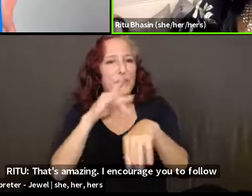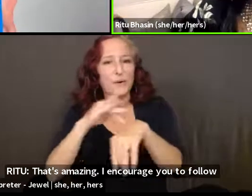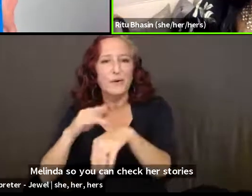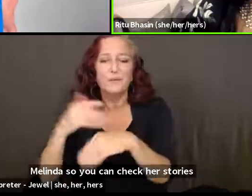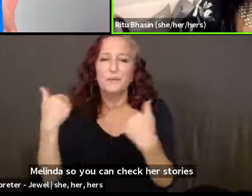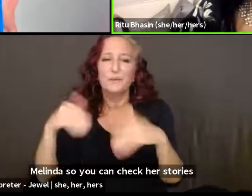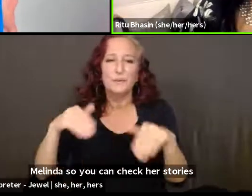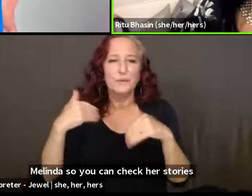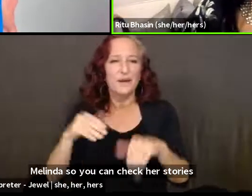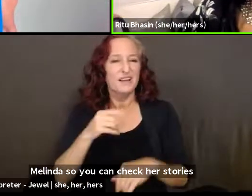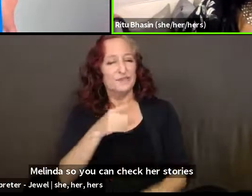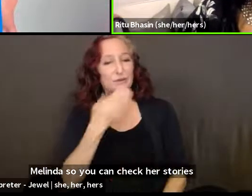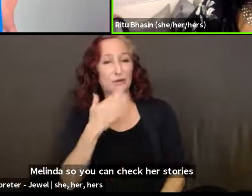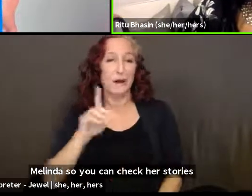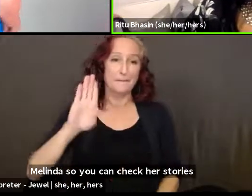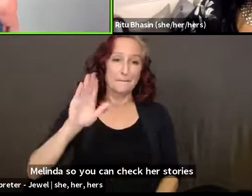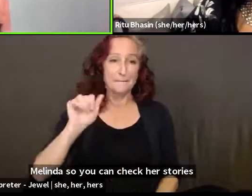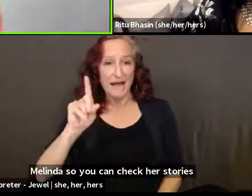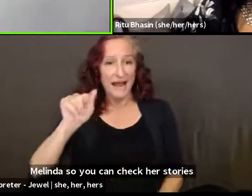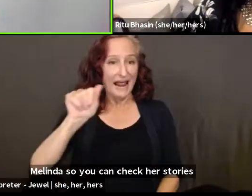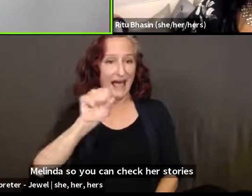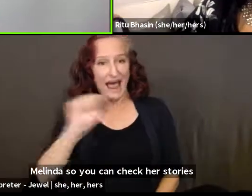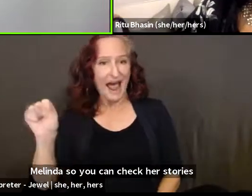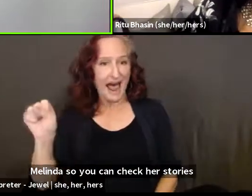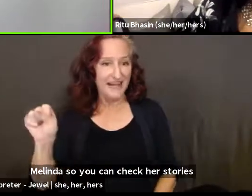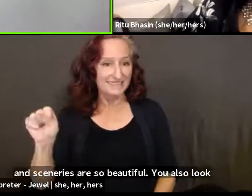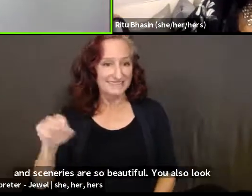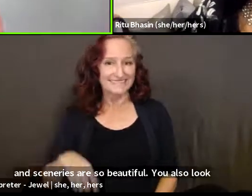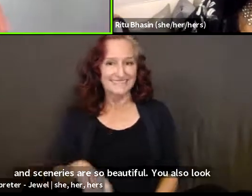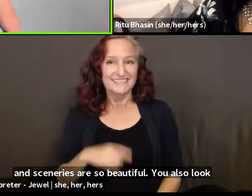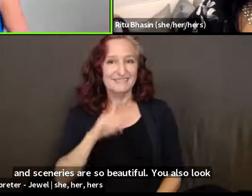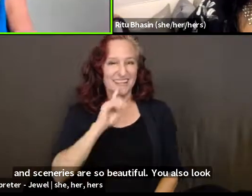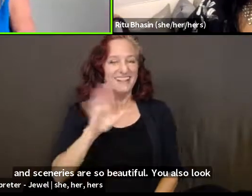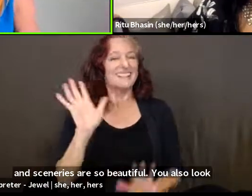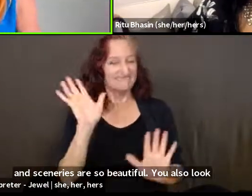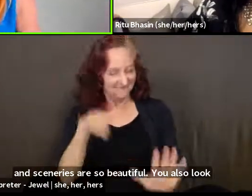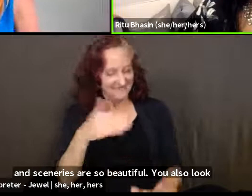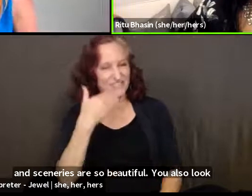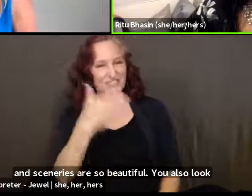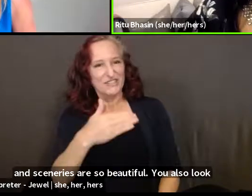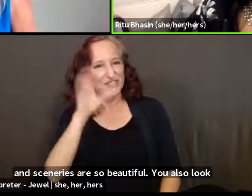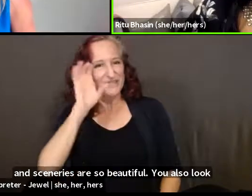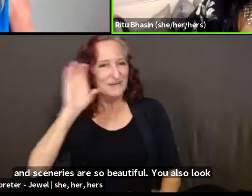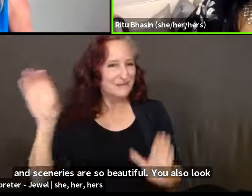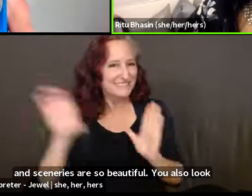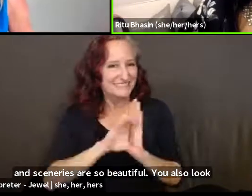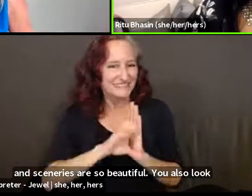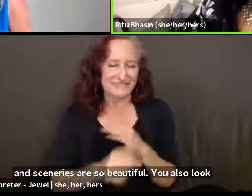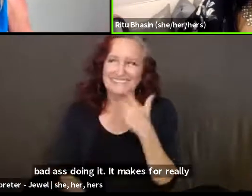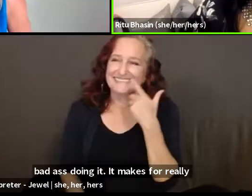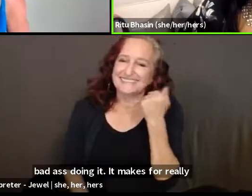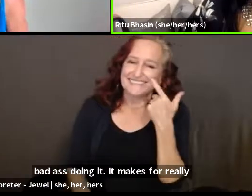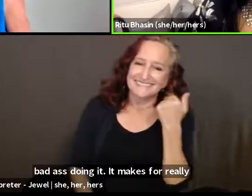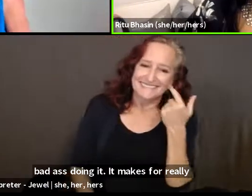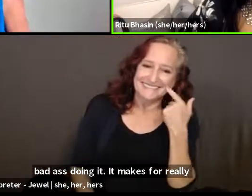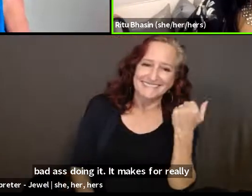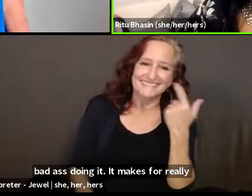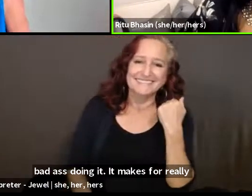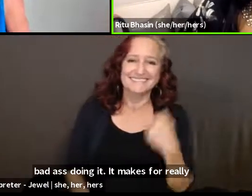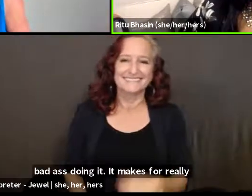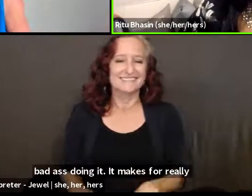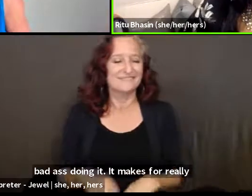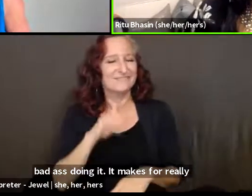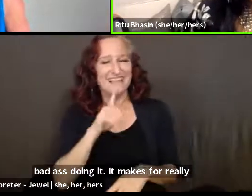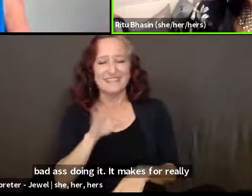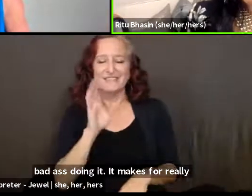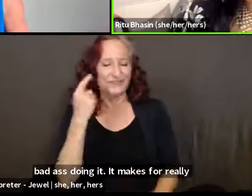also you look really badass doing it. Like if anything, it just makes for really good pictures, like really makes for great pictures. You look